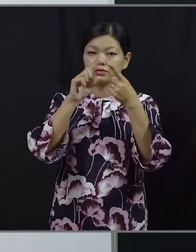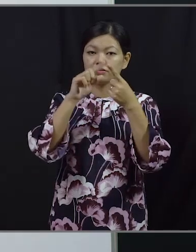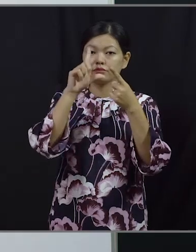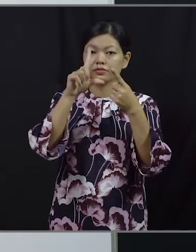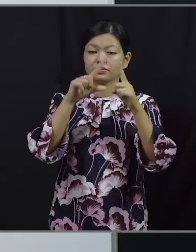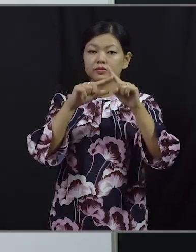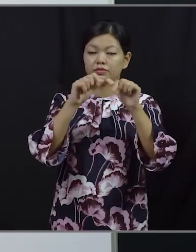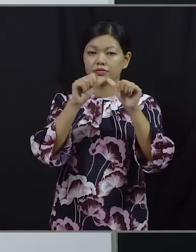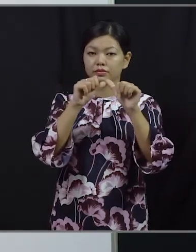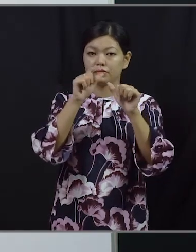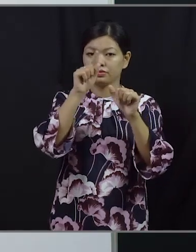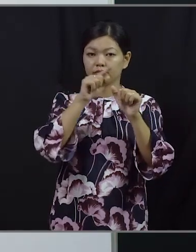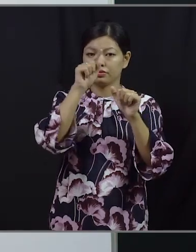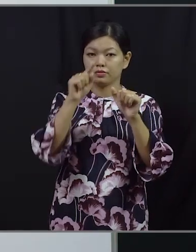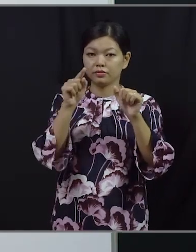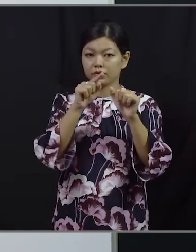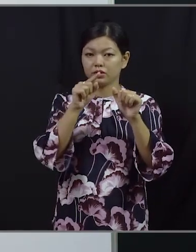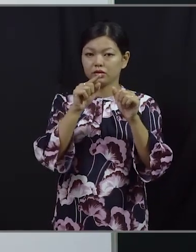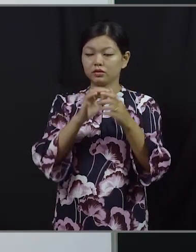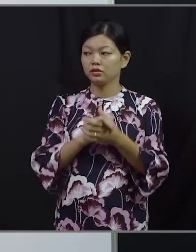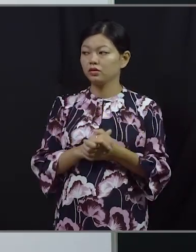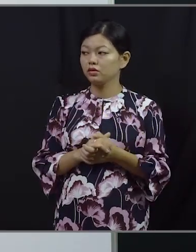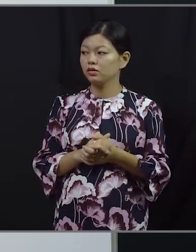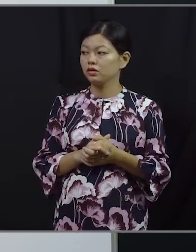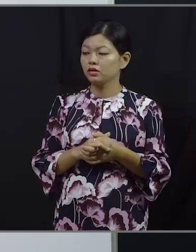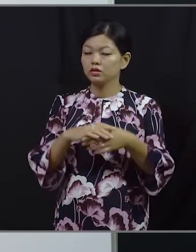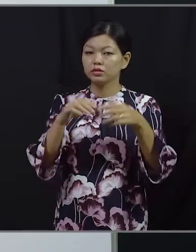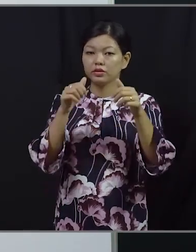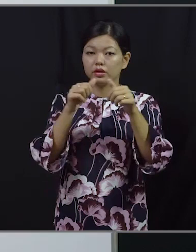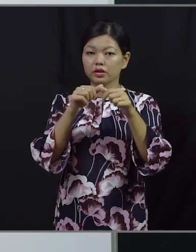alpha, we consider the triangle